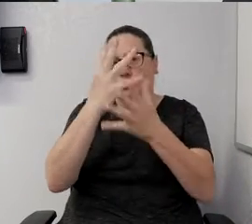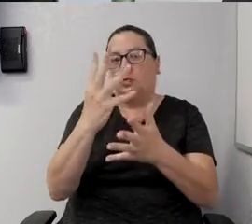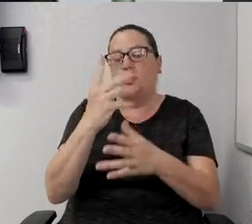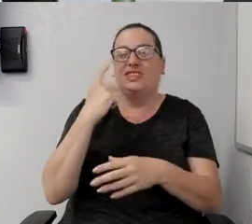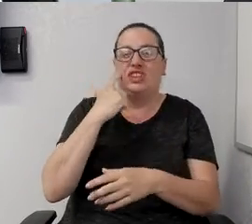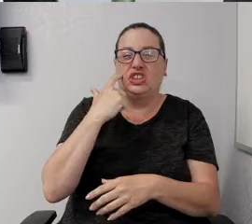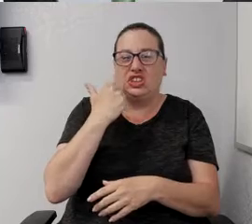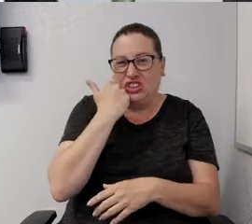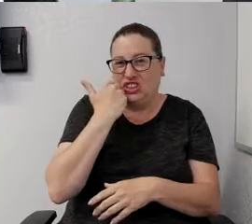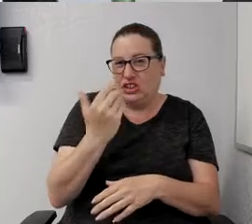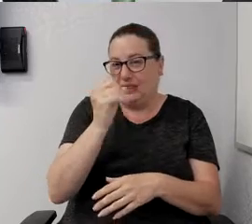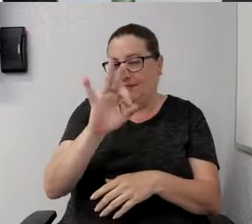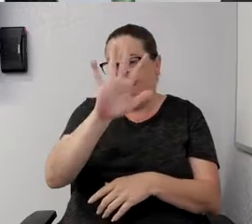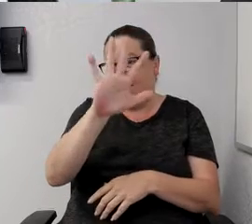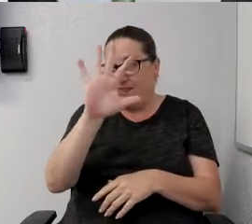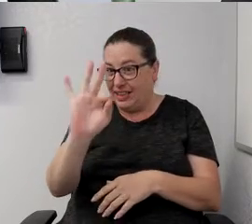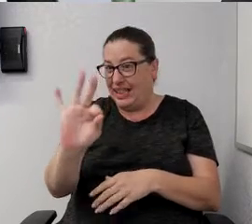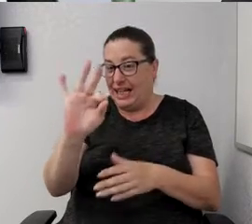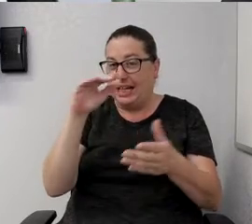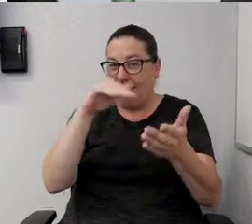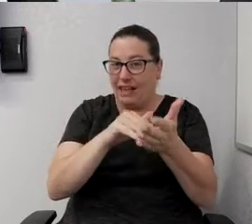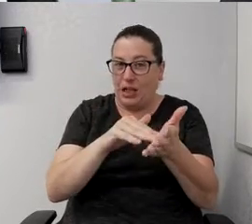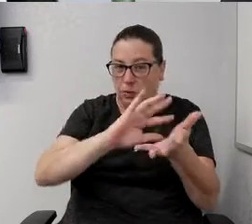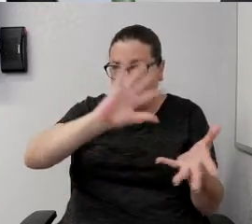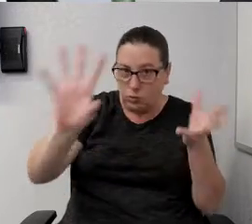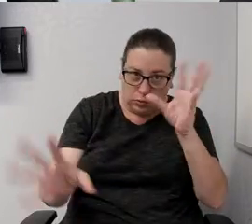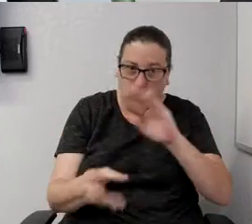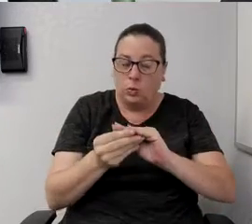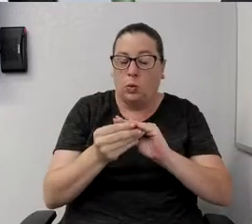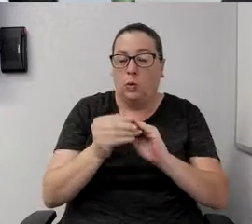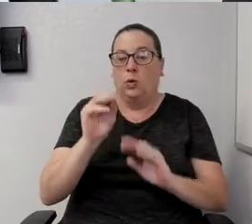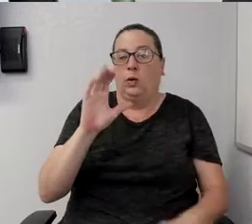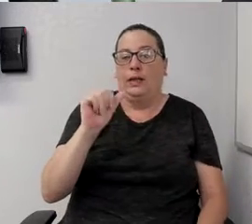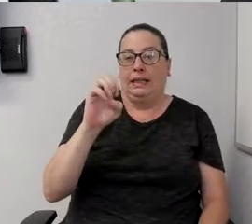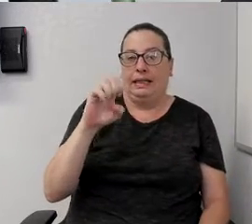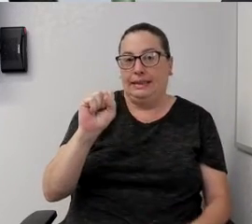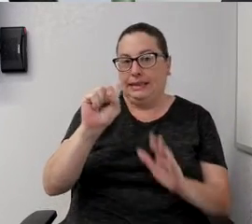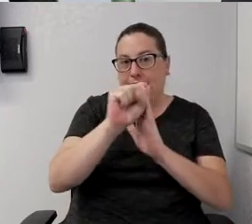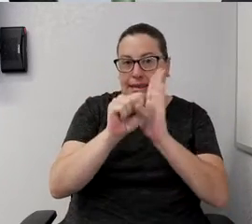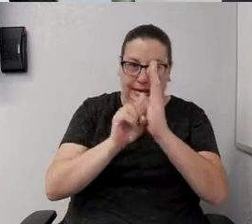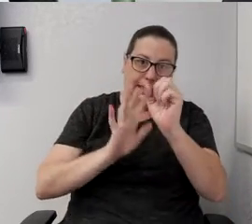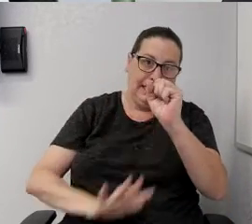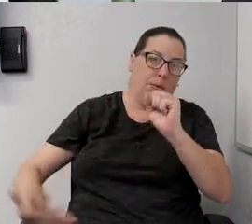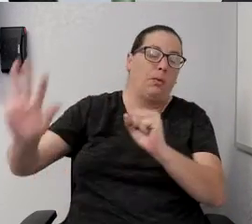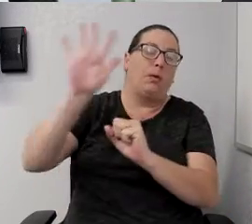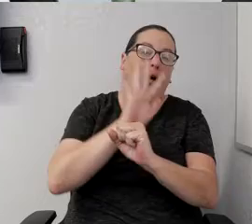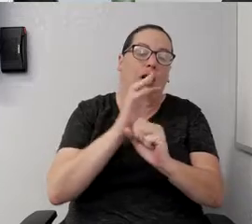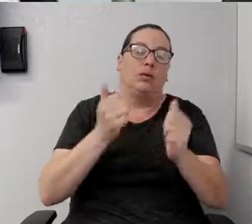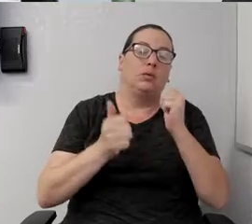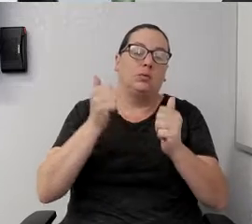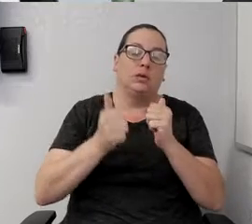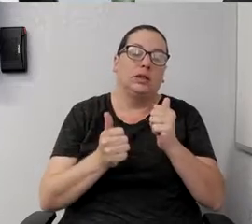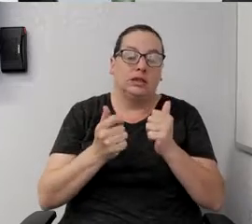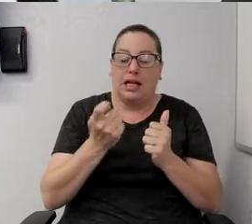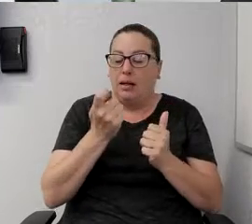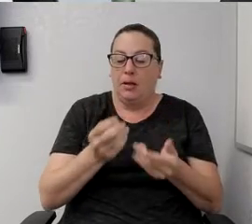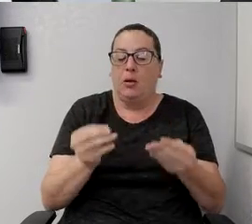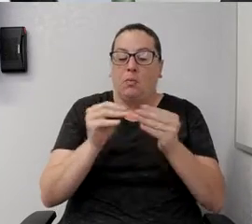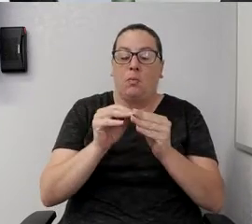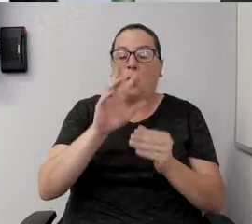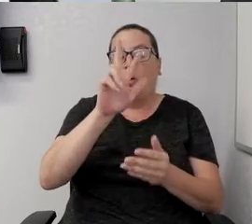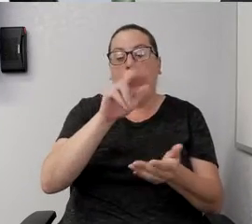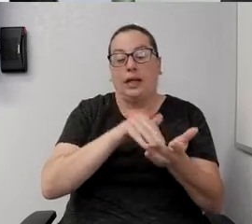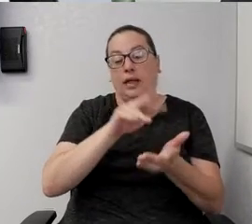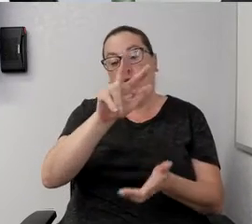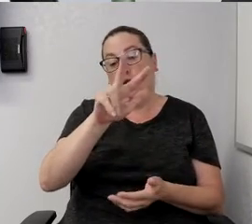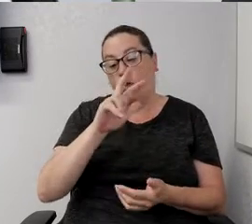of 59,000 total cases statewide, of which a little more than 3,300